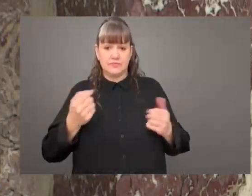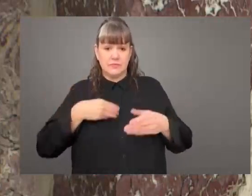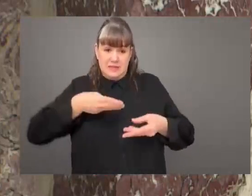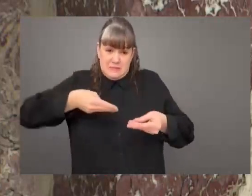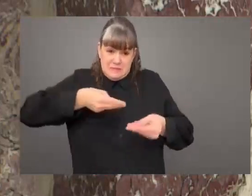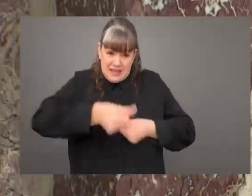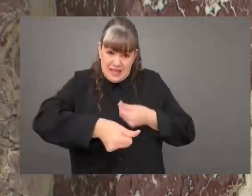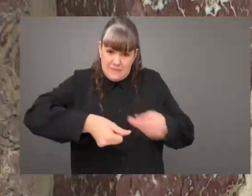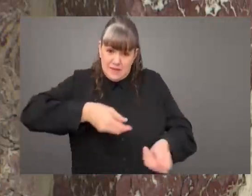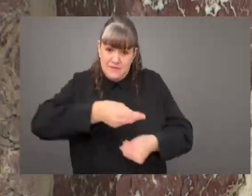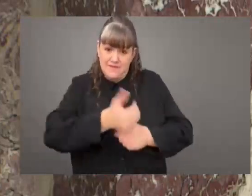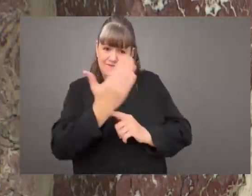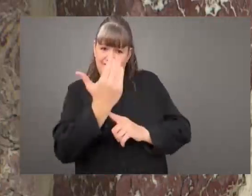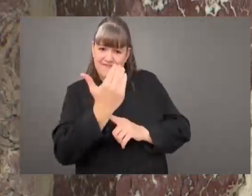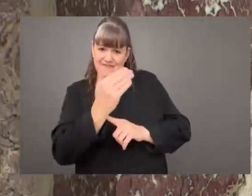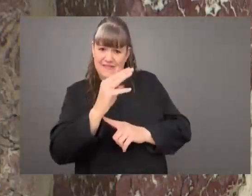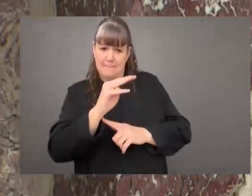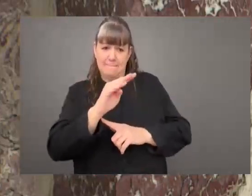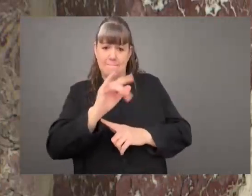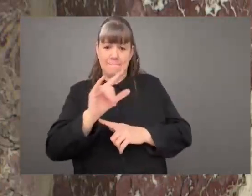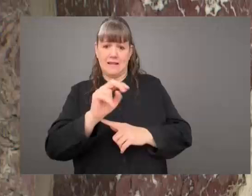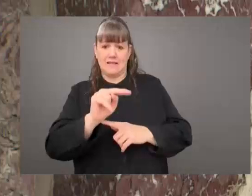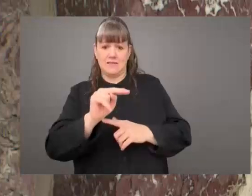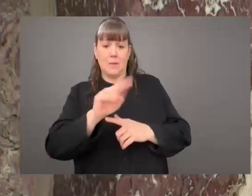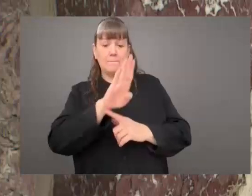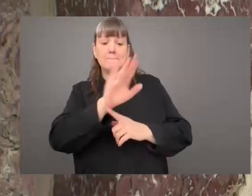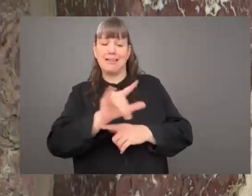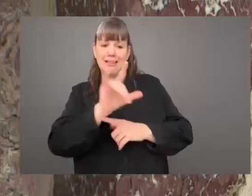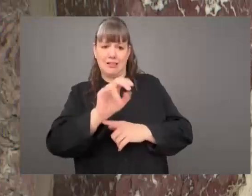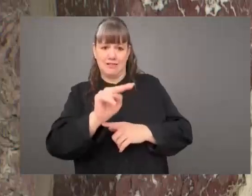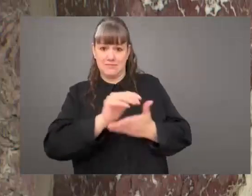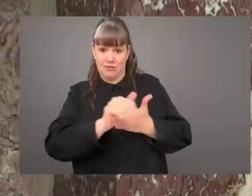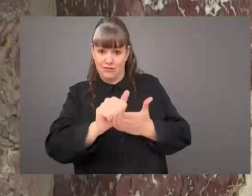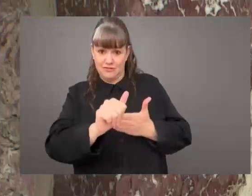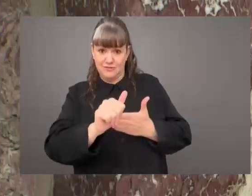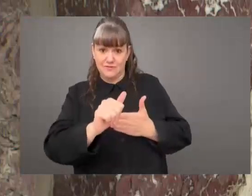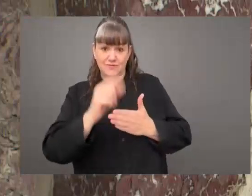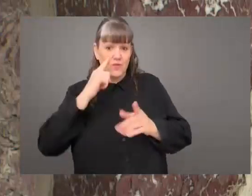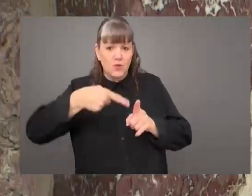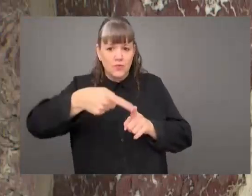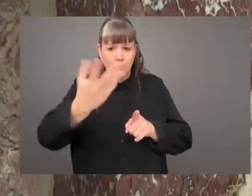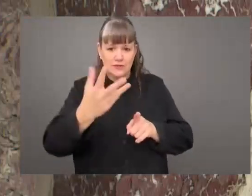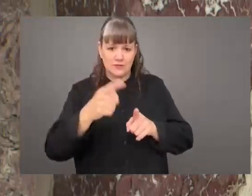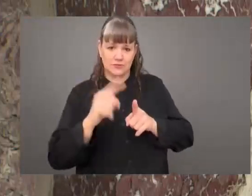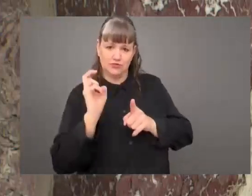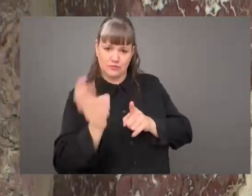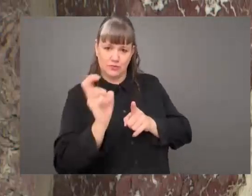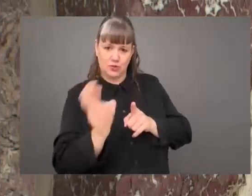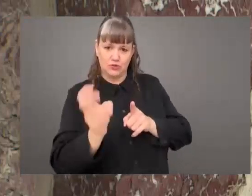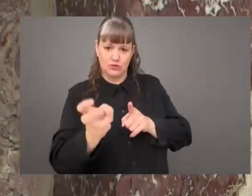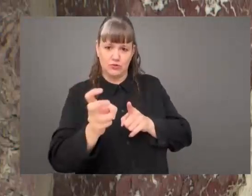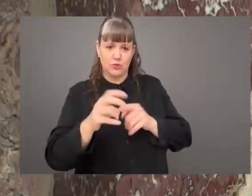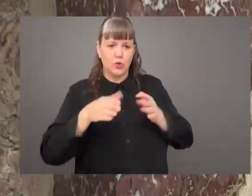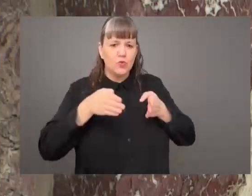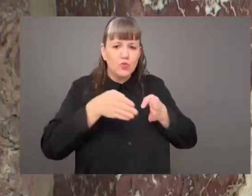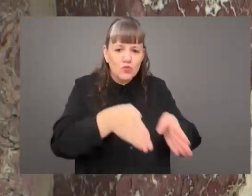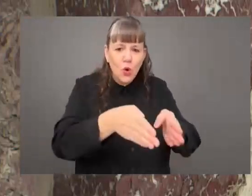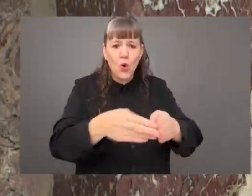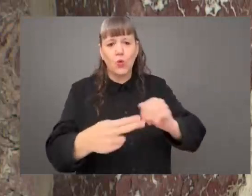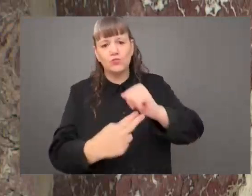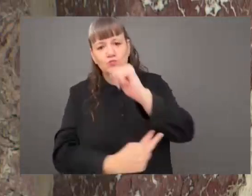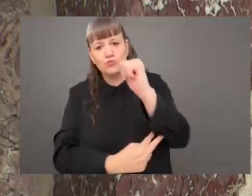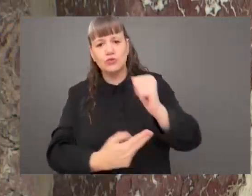British Columbia. The member talks about the Peace River. We recognize the importance of that. More than $188 million has been